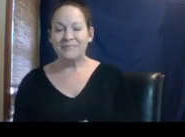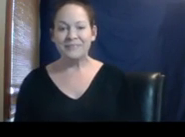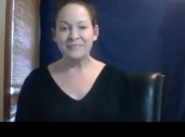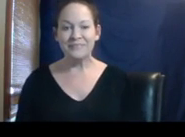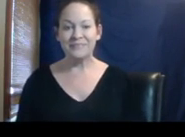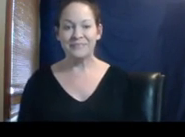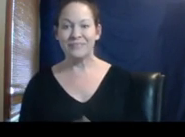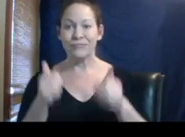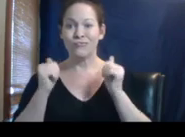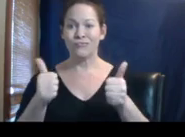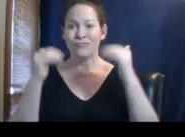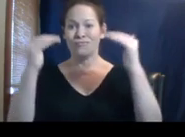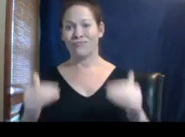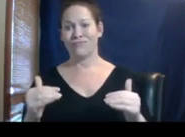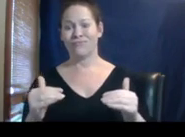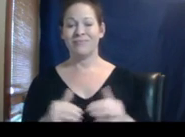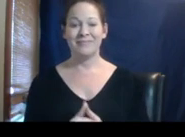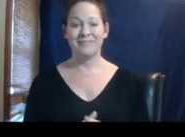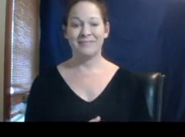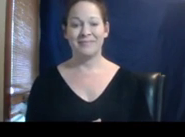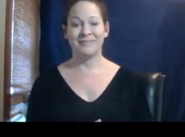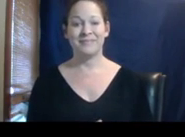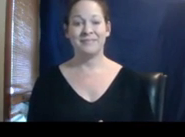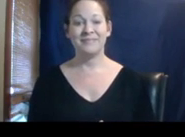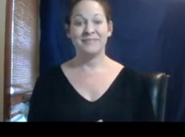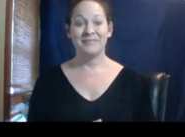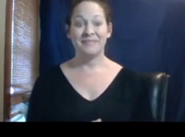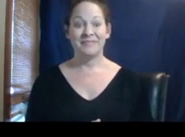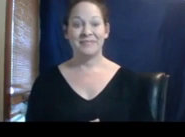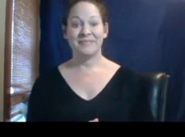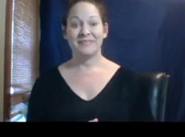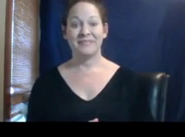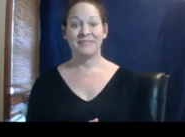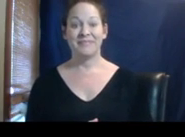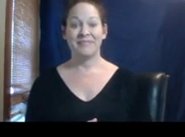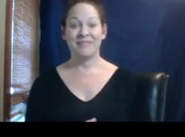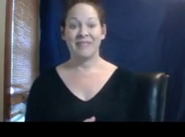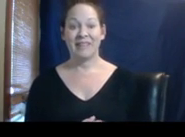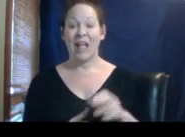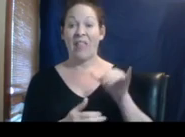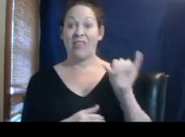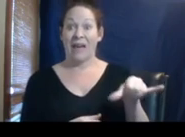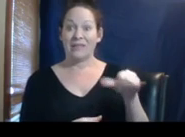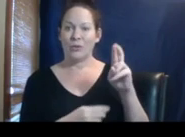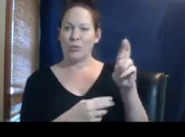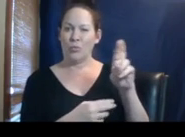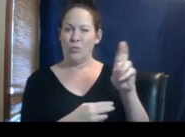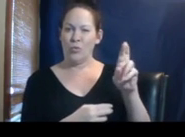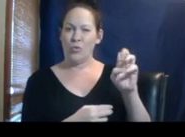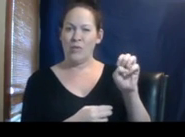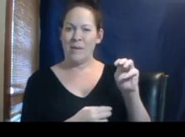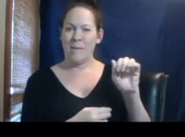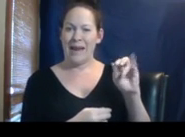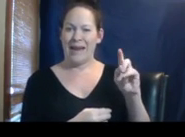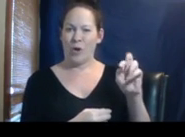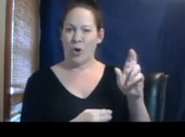leaving me with the 2x plus 2 upstairs. And that's why the remainder hangs out like that, and we have the remainder coming